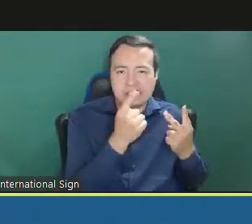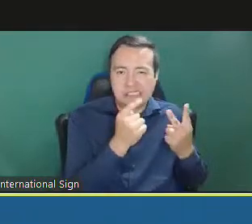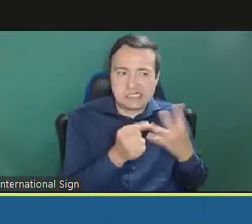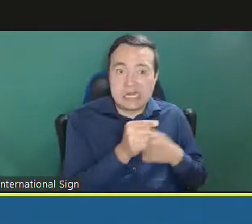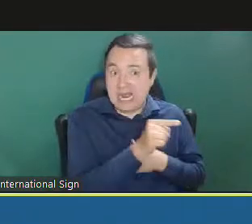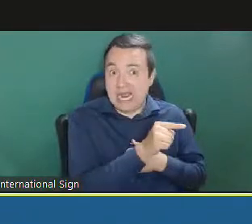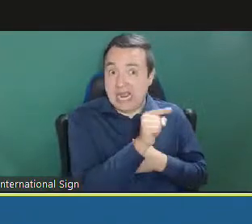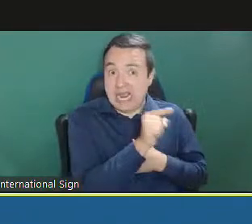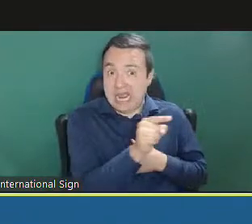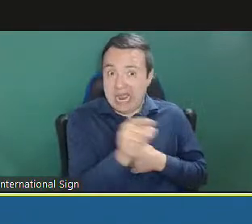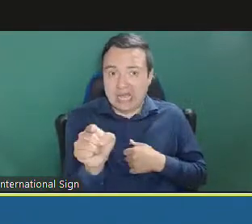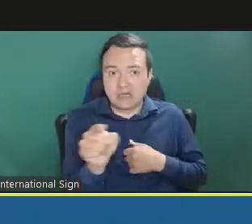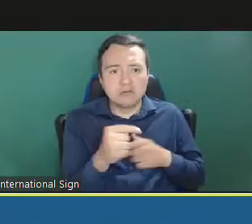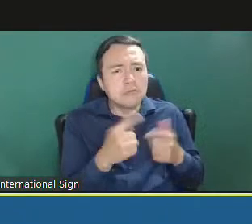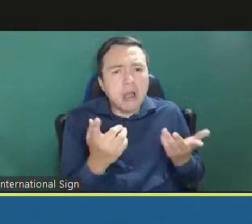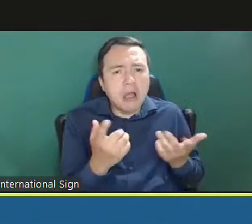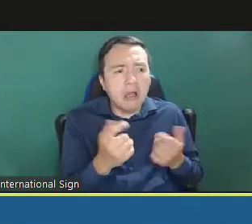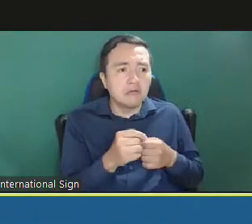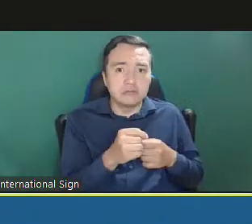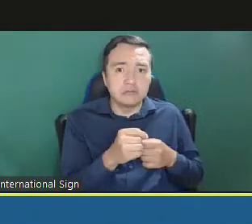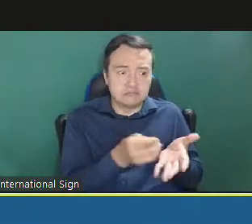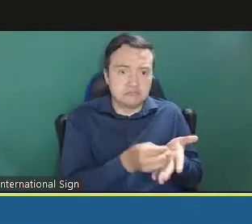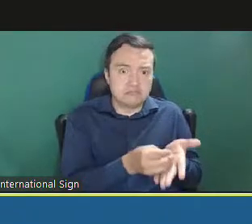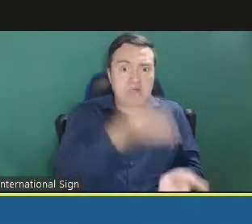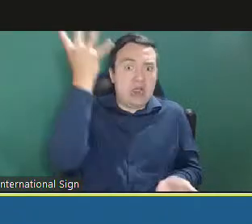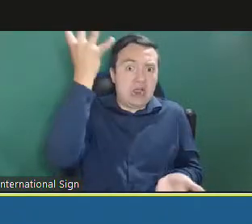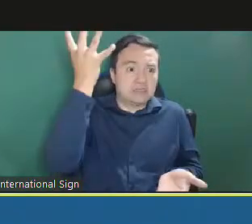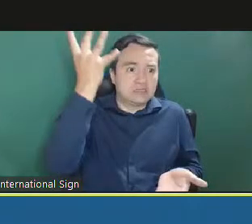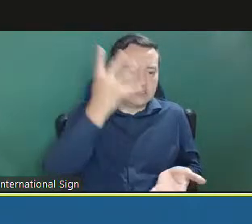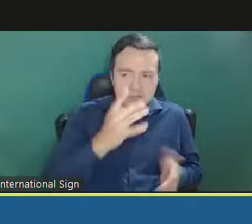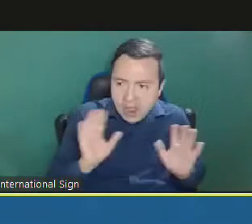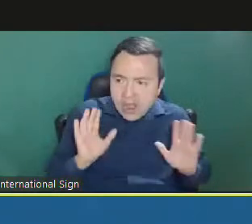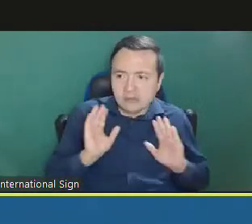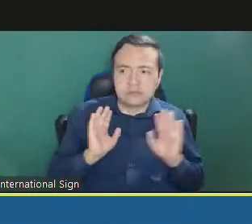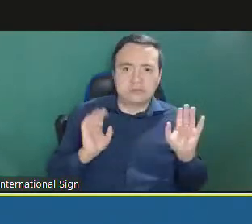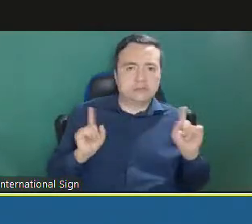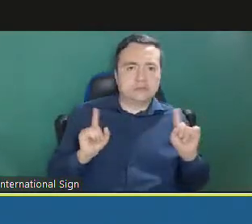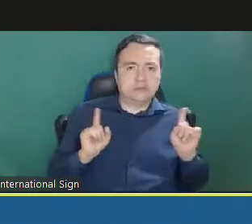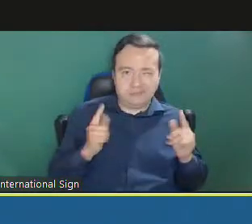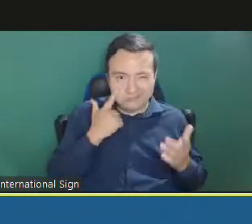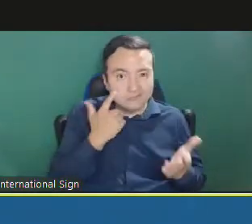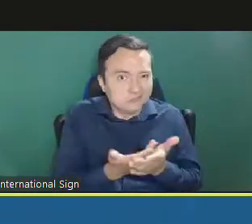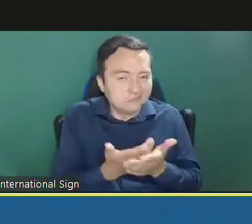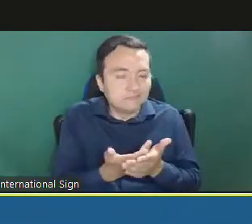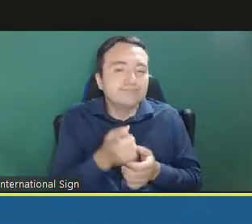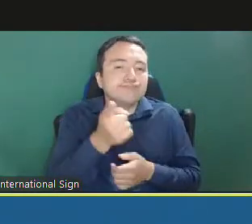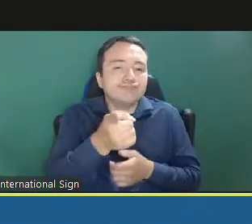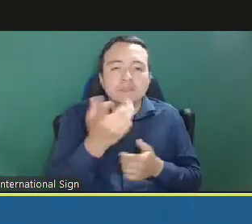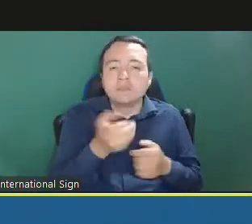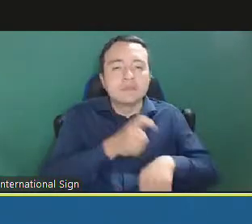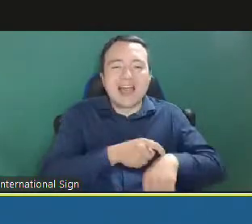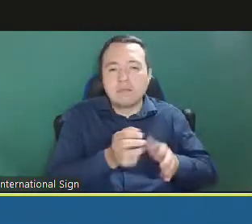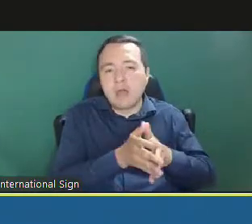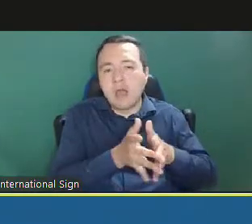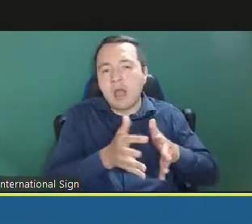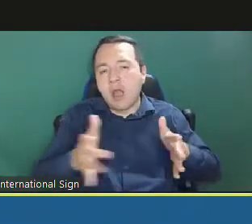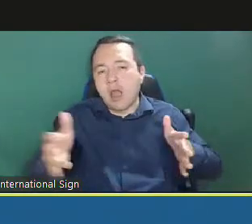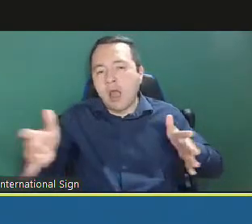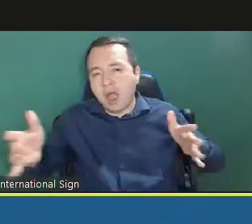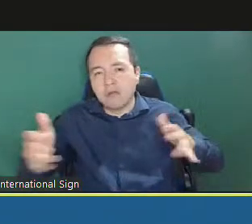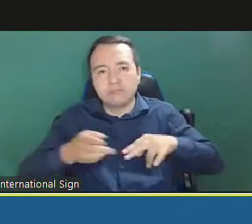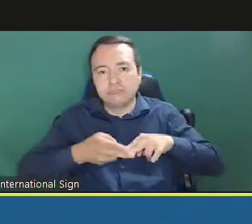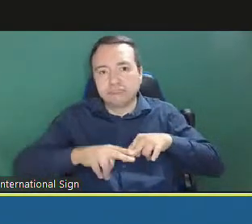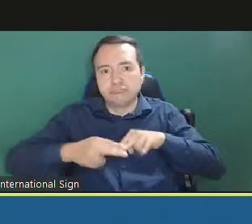over time as a result of inflation, and they should therefore be adjusted upwards.